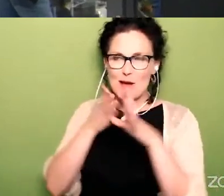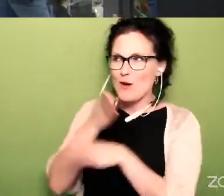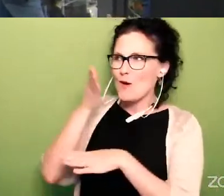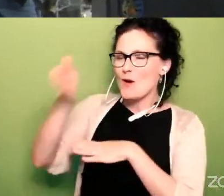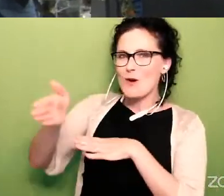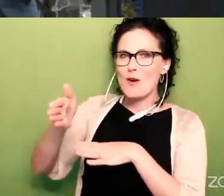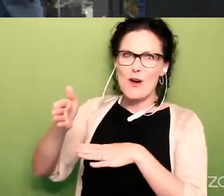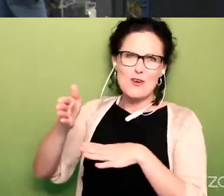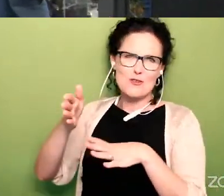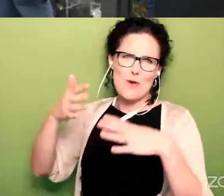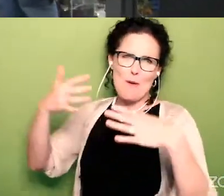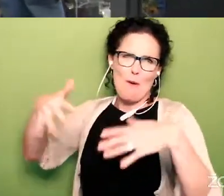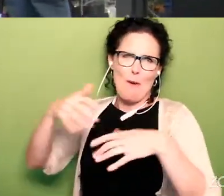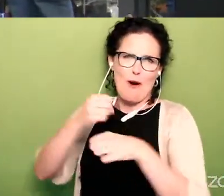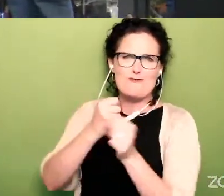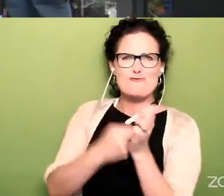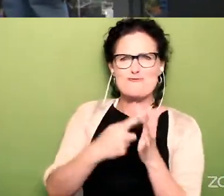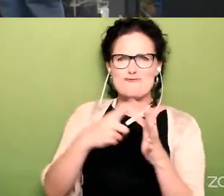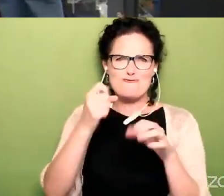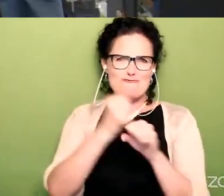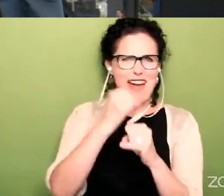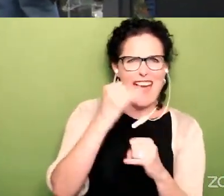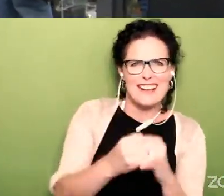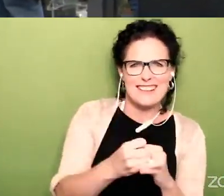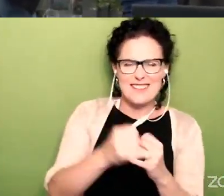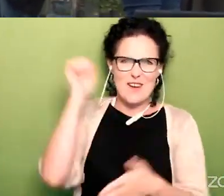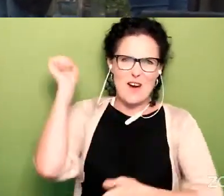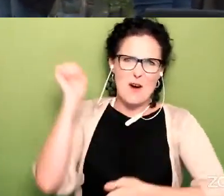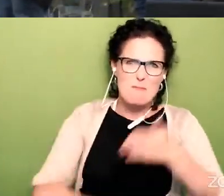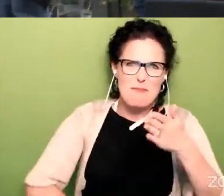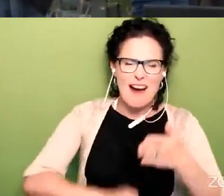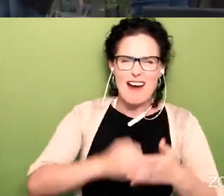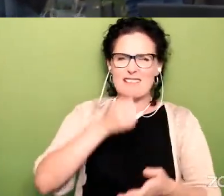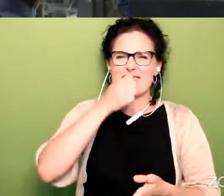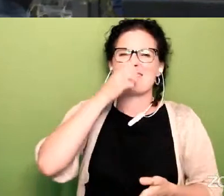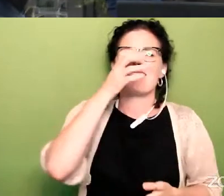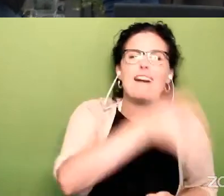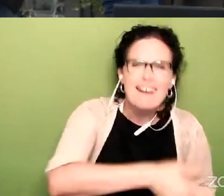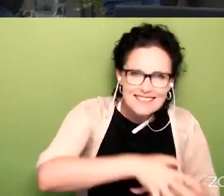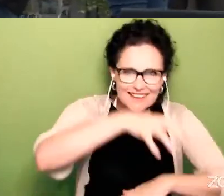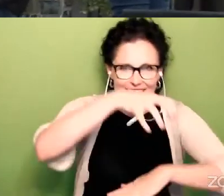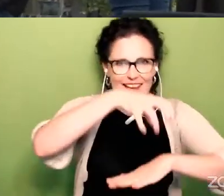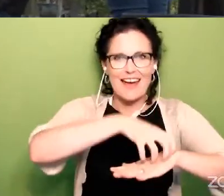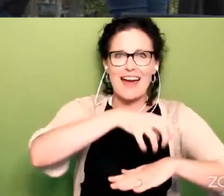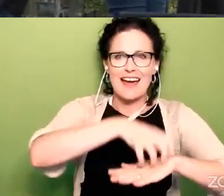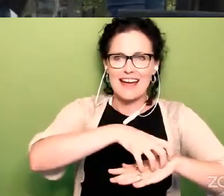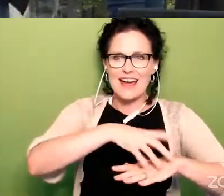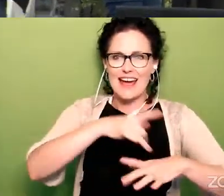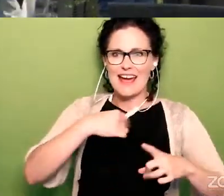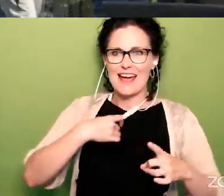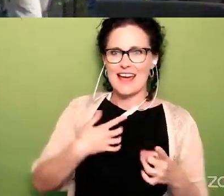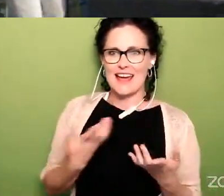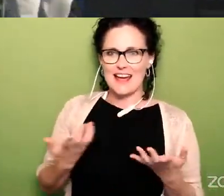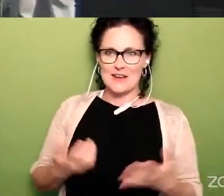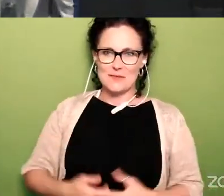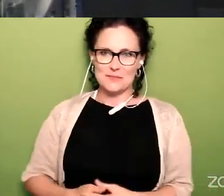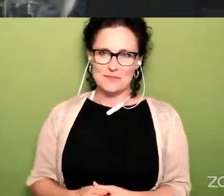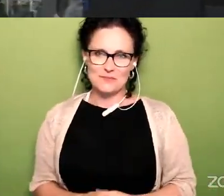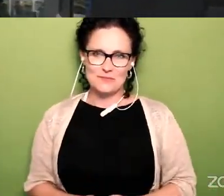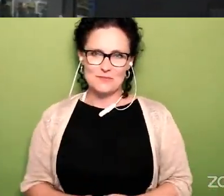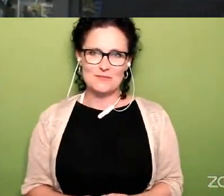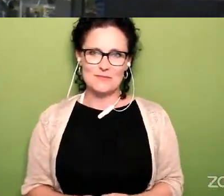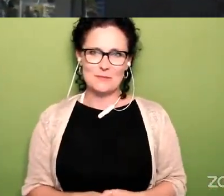the slice in it that has the ring, you have to buy it next time. Time and time again, me and my mum would hug before we leave the